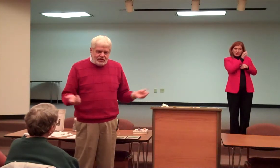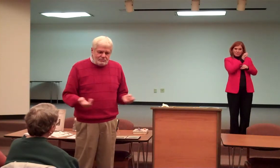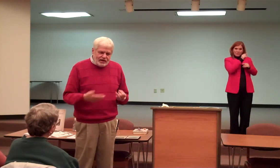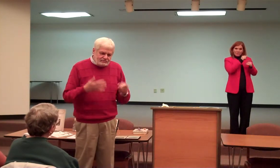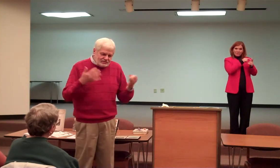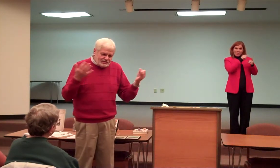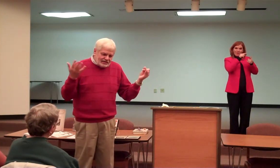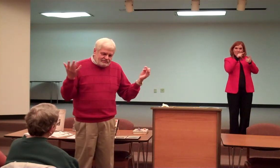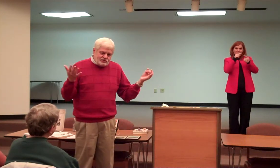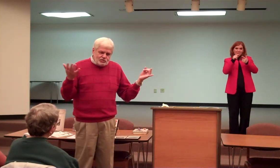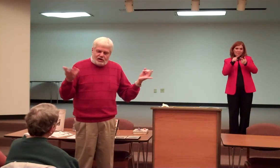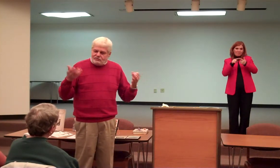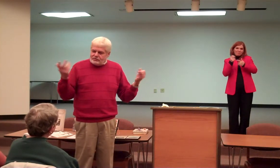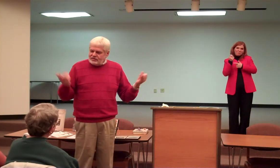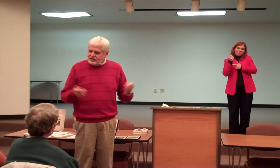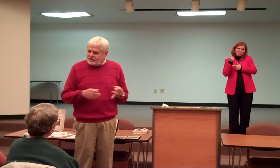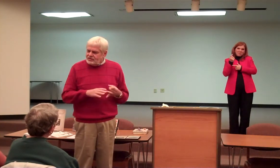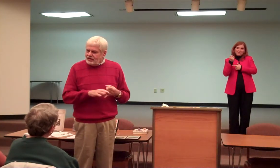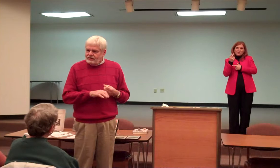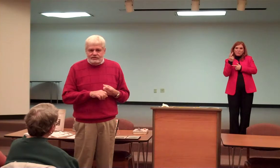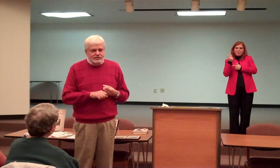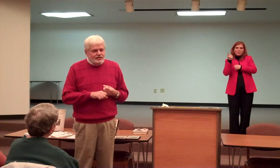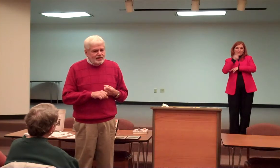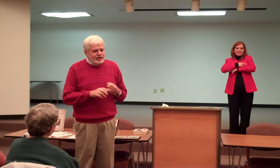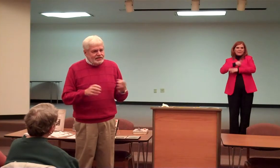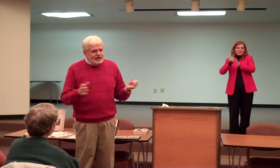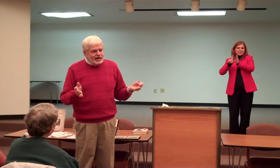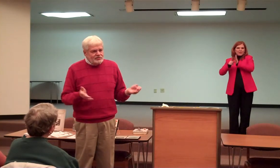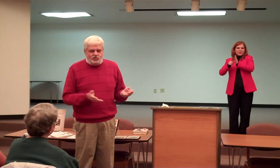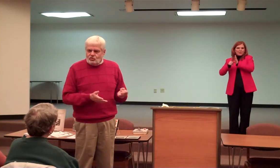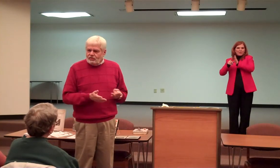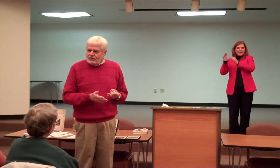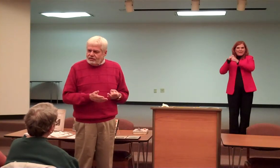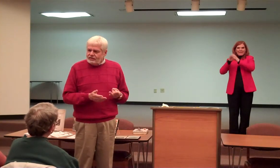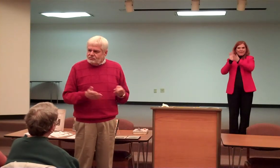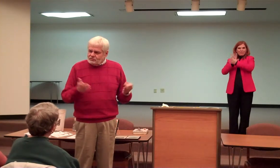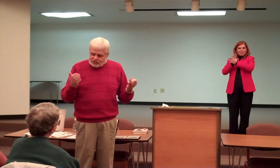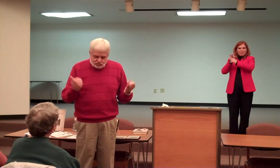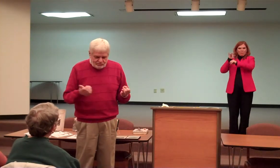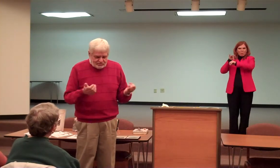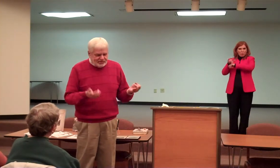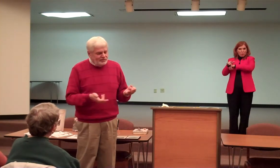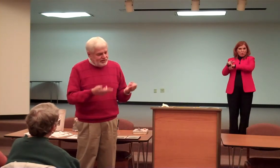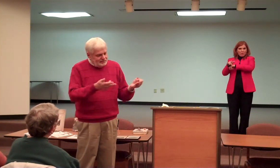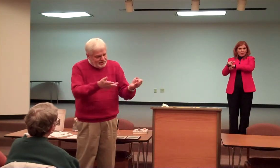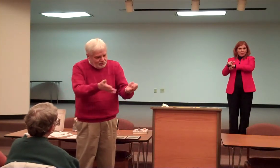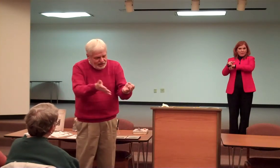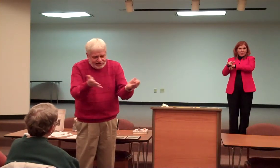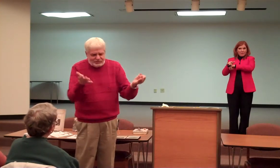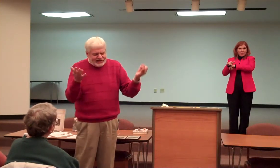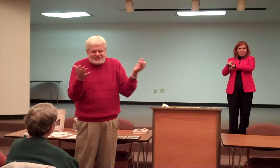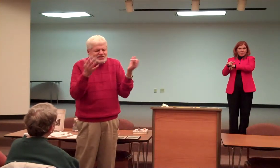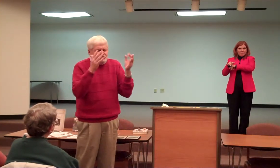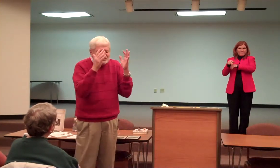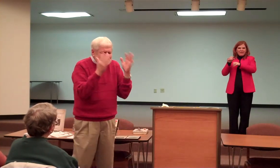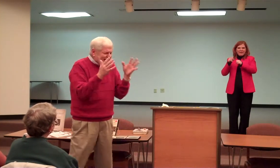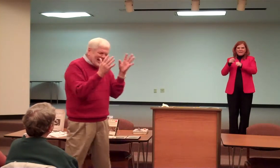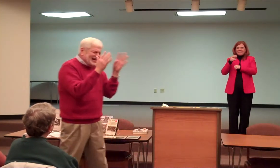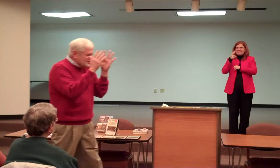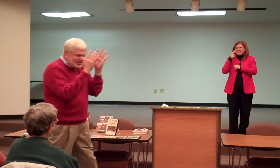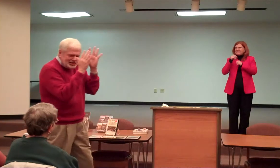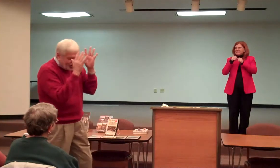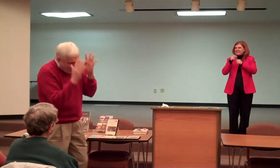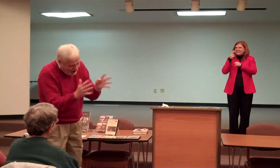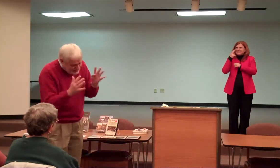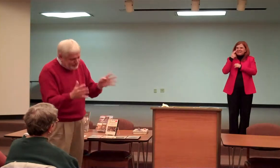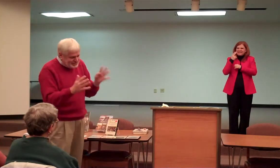then, about 11, 12, 13 days later, he could get out of school early, and as we would be coming, he'd be going. I could still see it. I